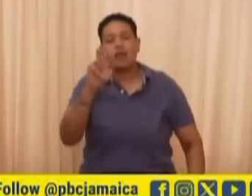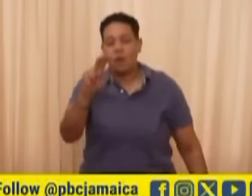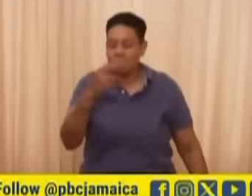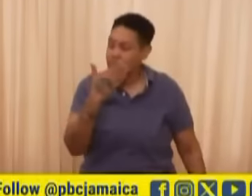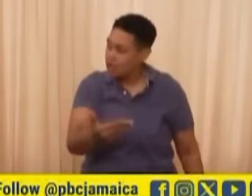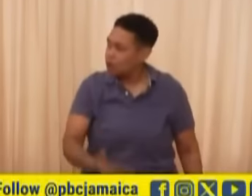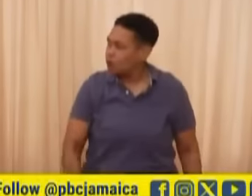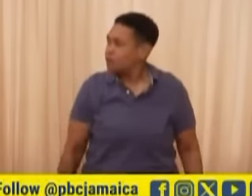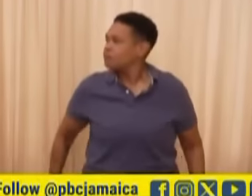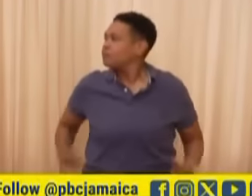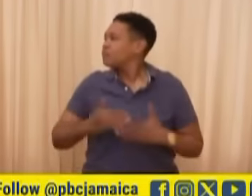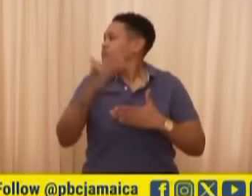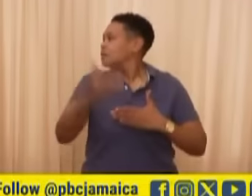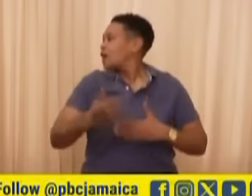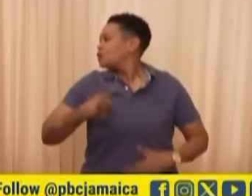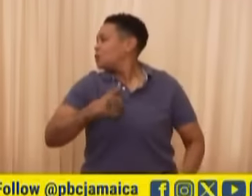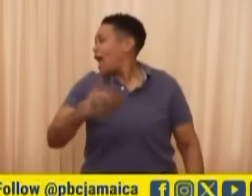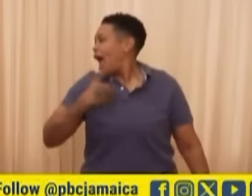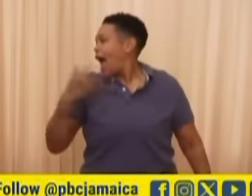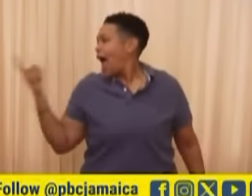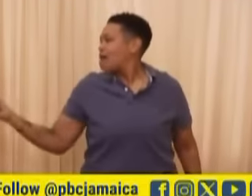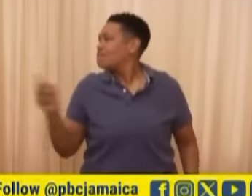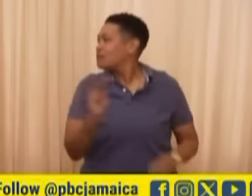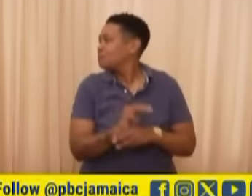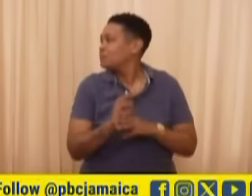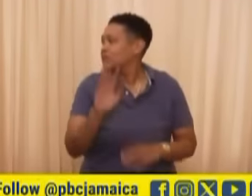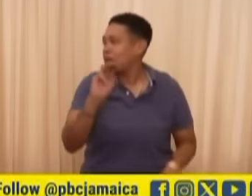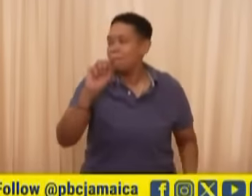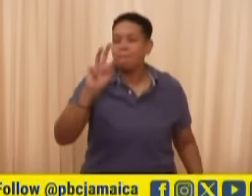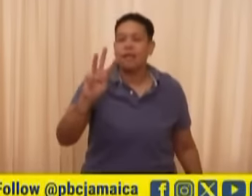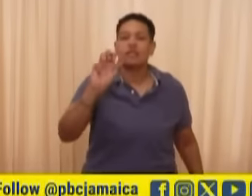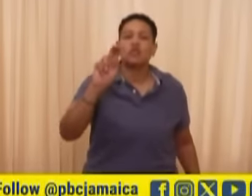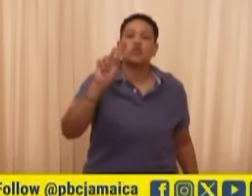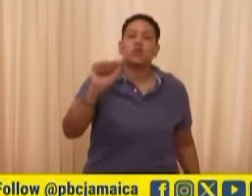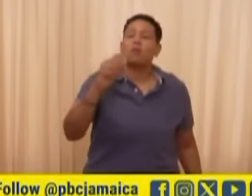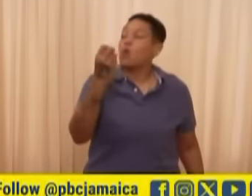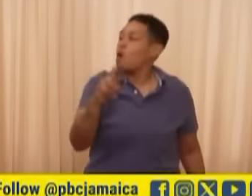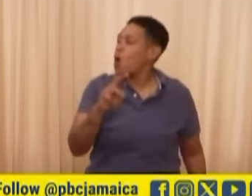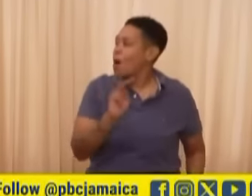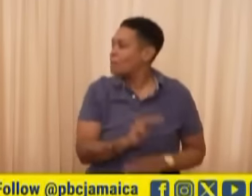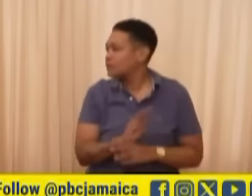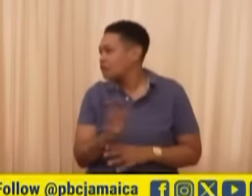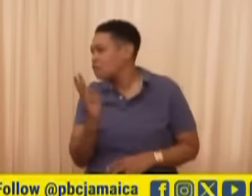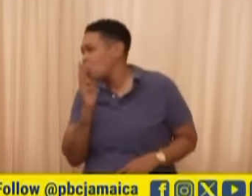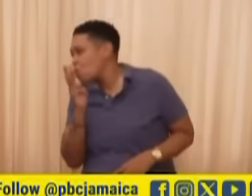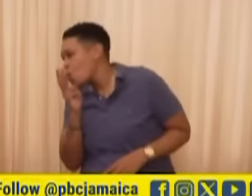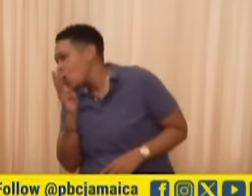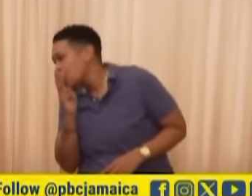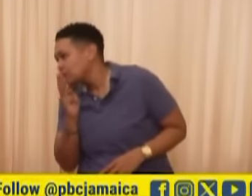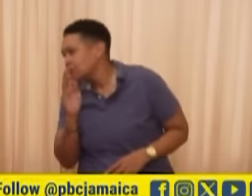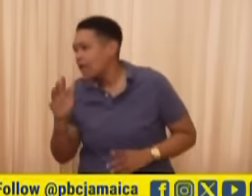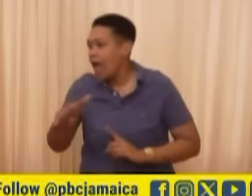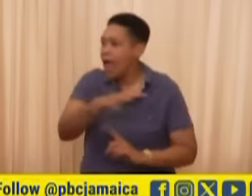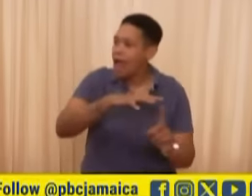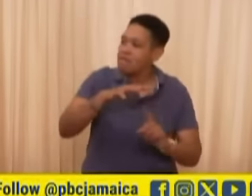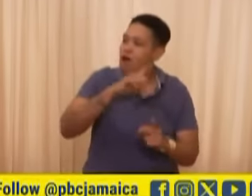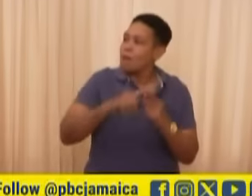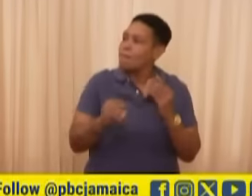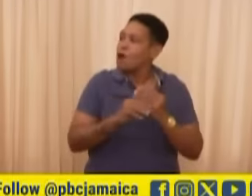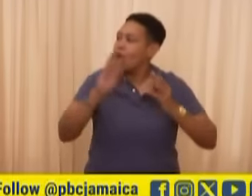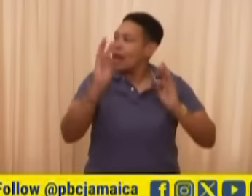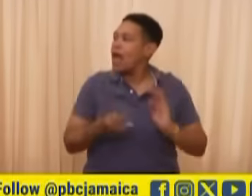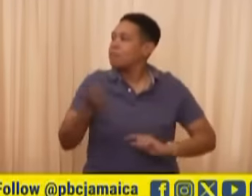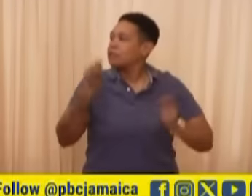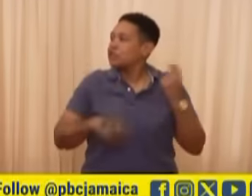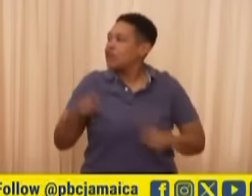welcome. Up next, we have Minister Matthew Samuda, our Minister of Water, Environment and